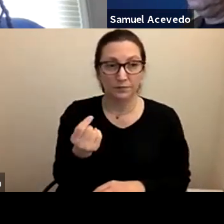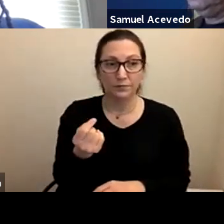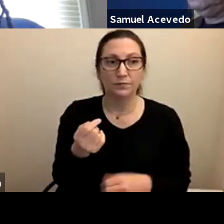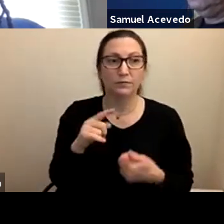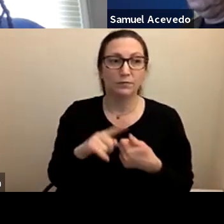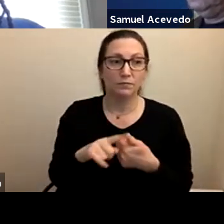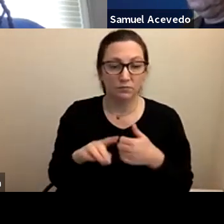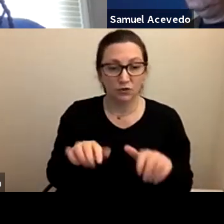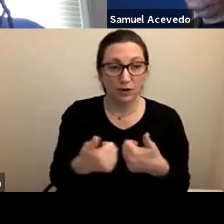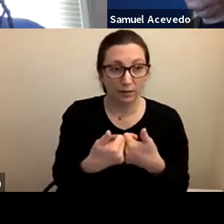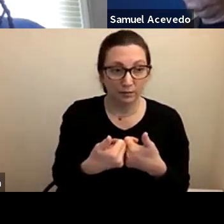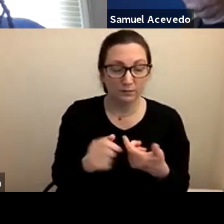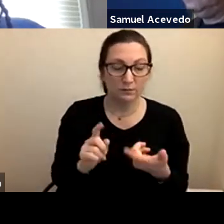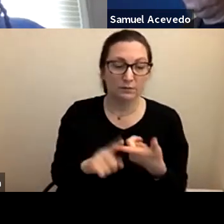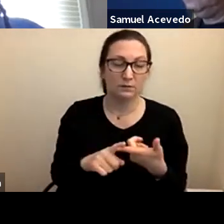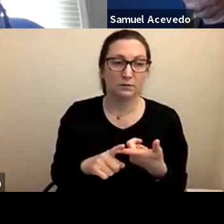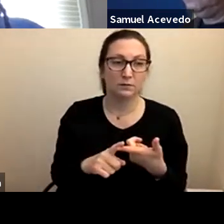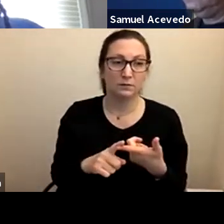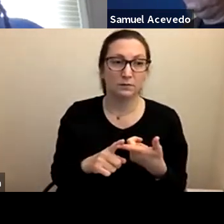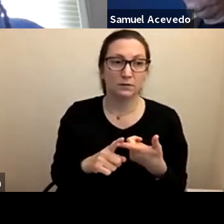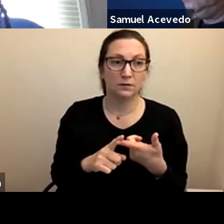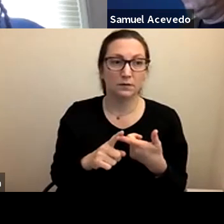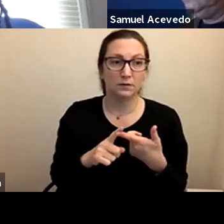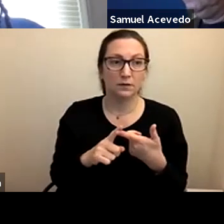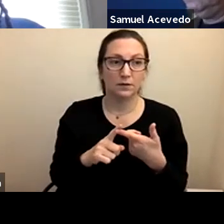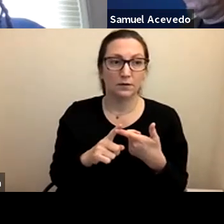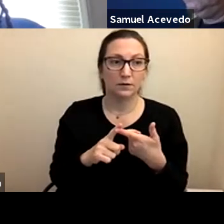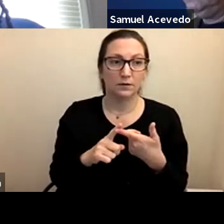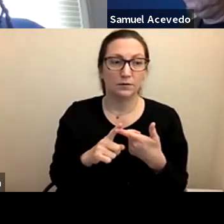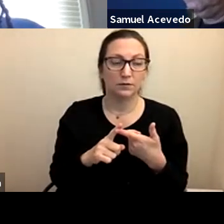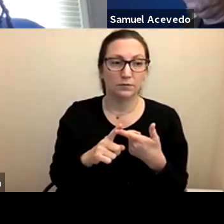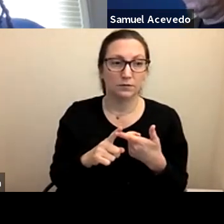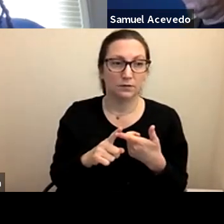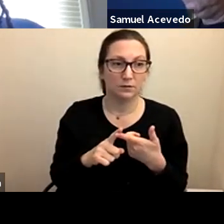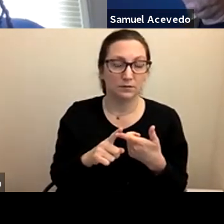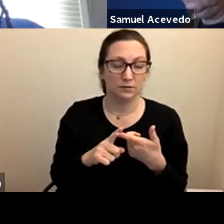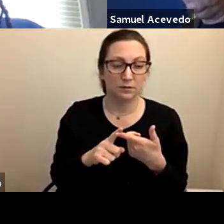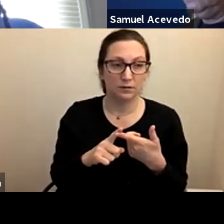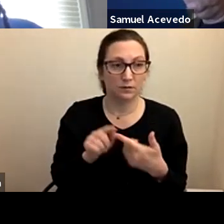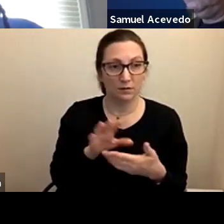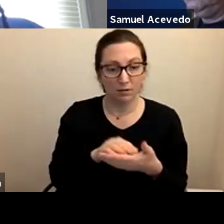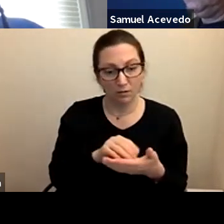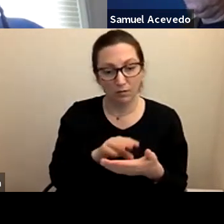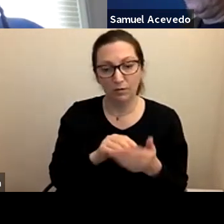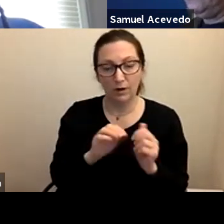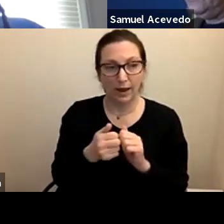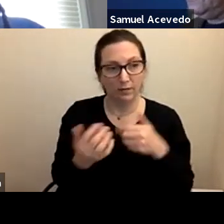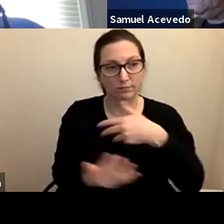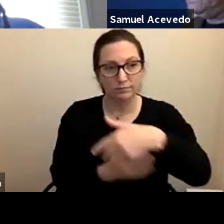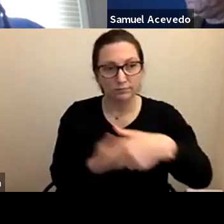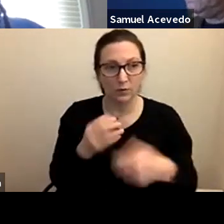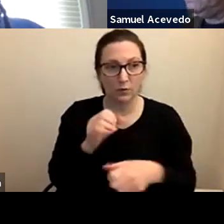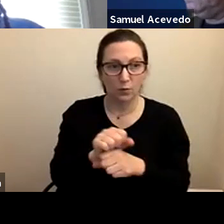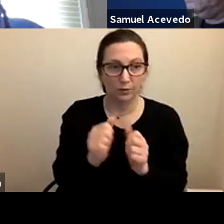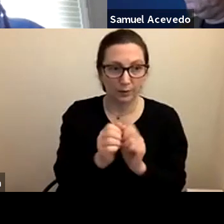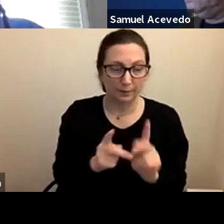she's challenged, where she learns how to work together with people who are not like